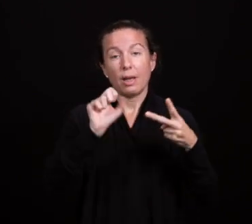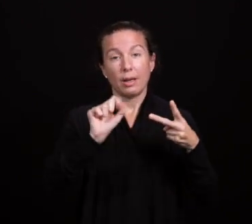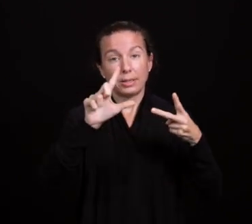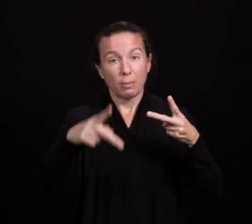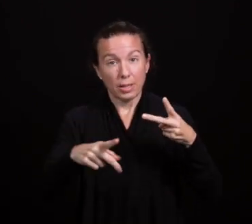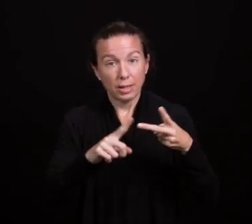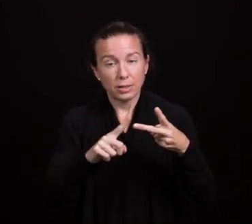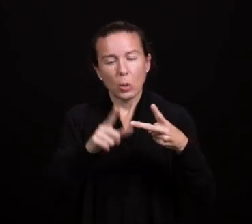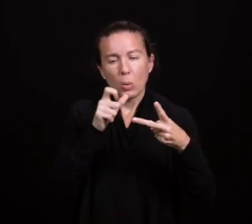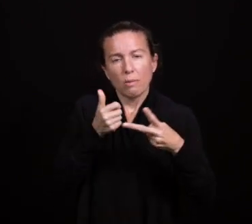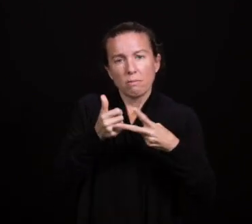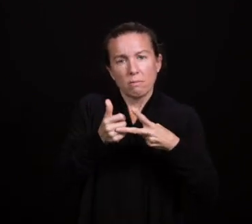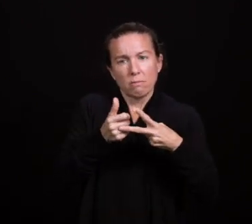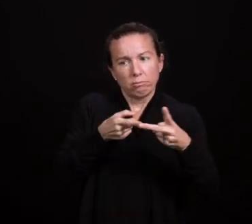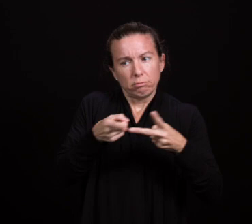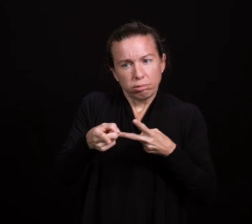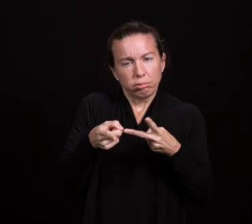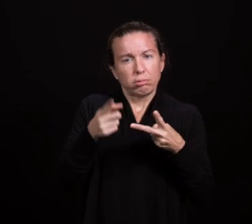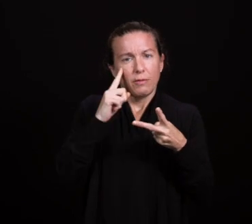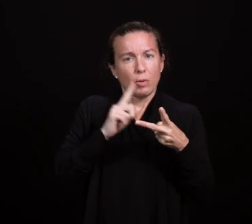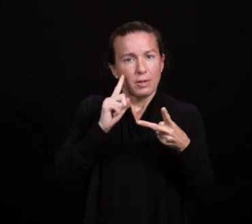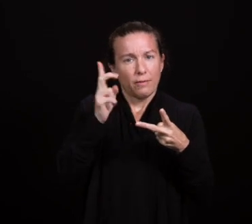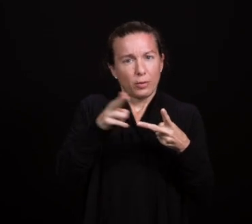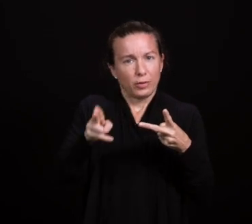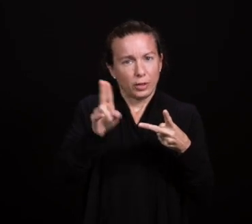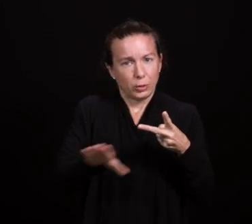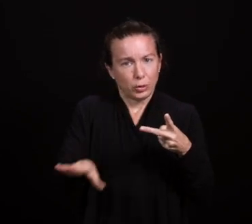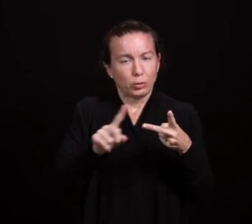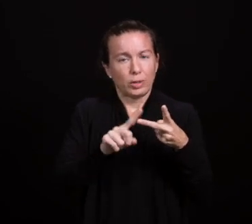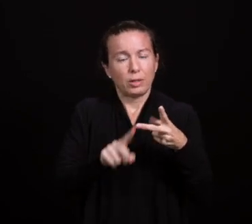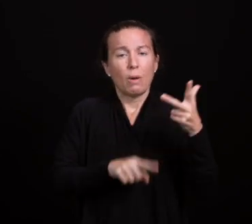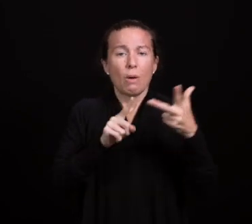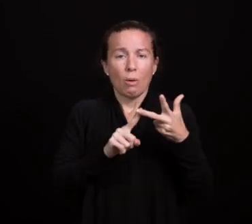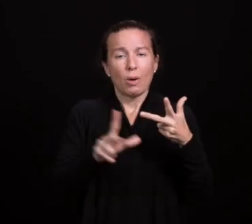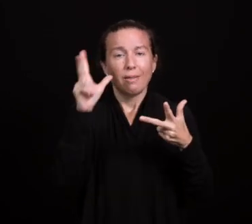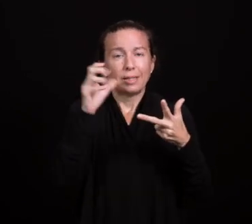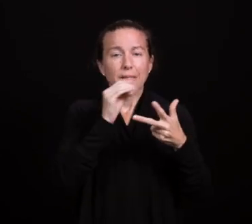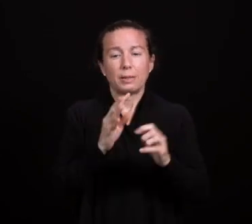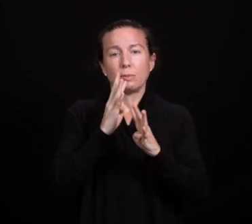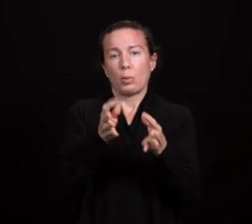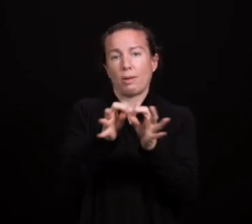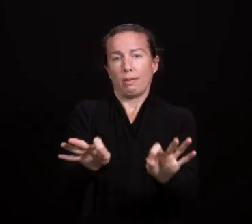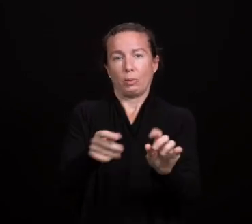pathologists who have experience working with deaf and hard of hearing children, and/or listening and spoken language